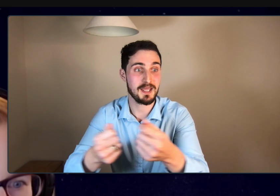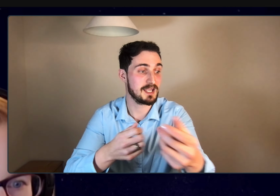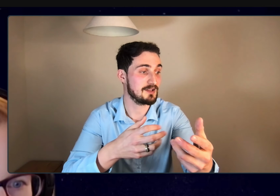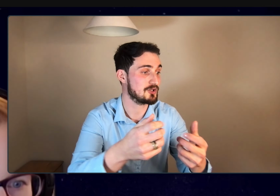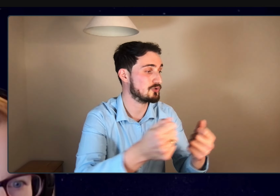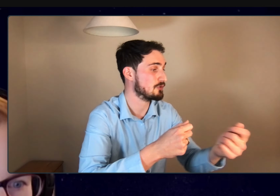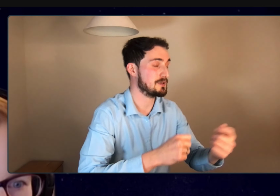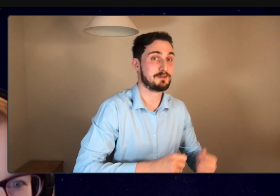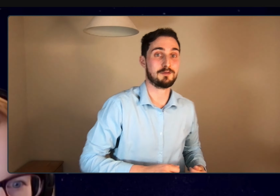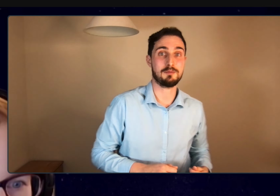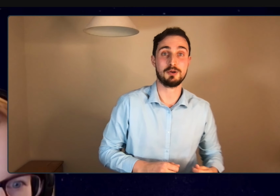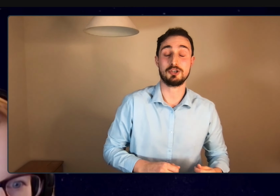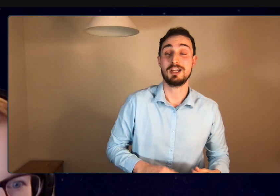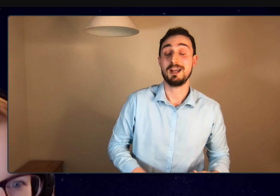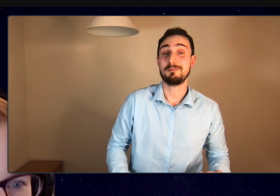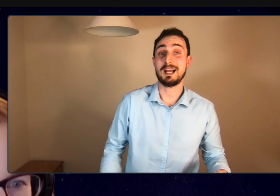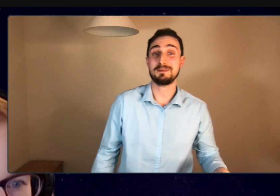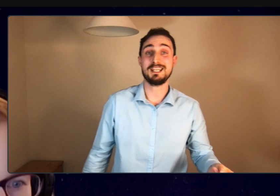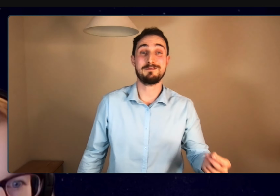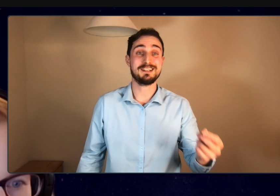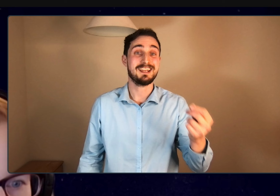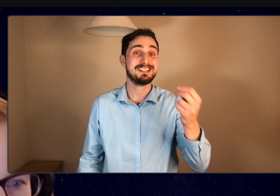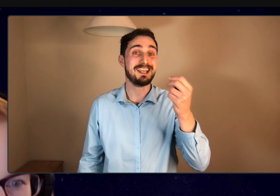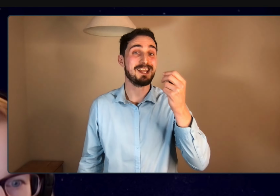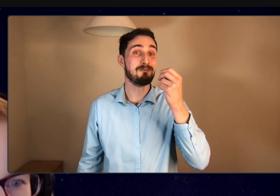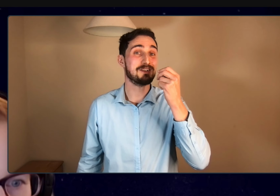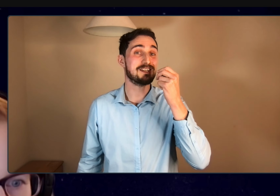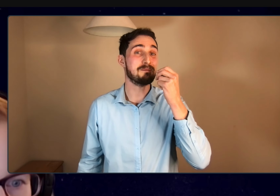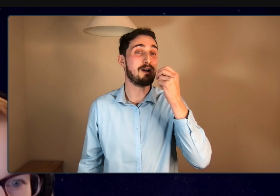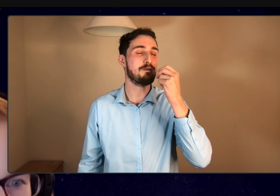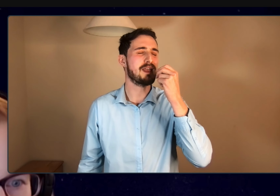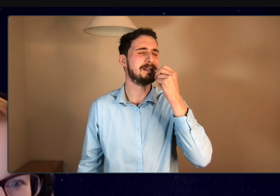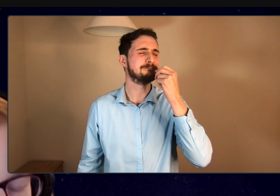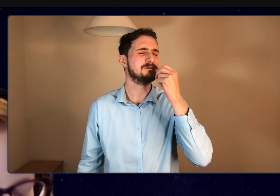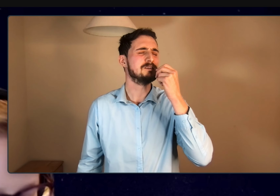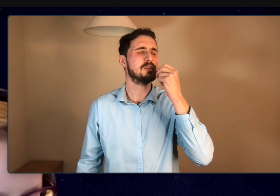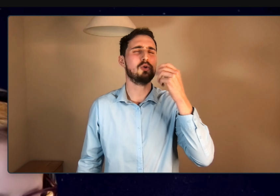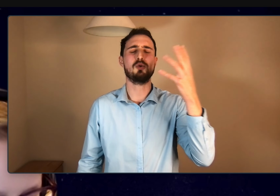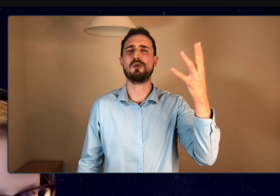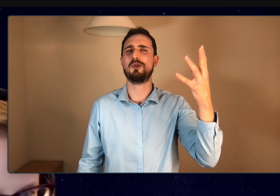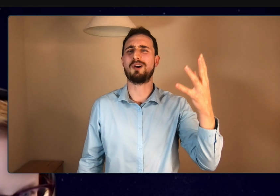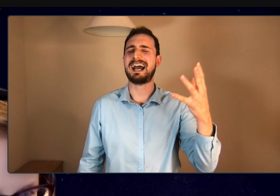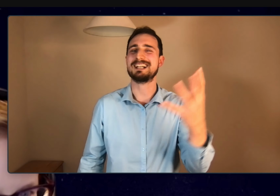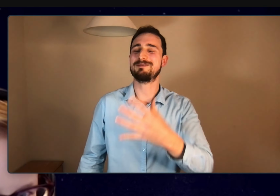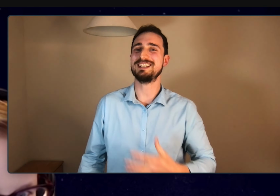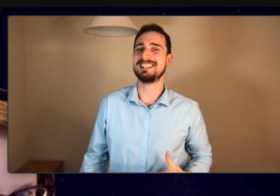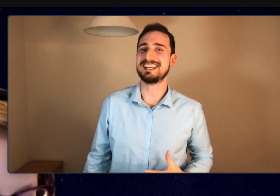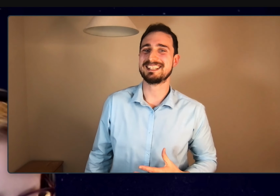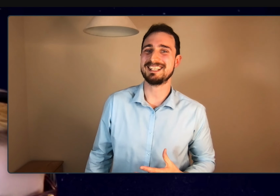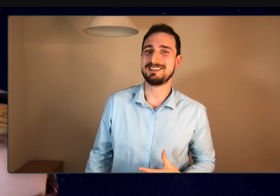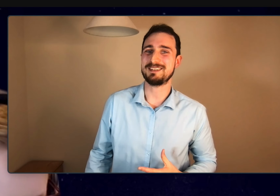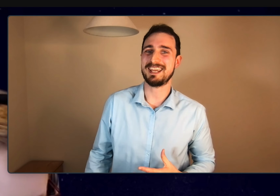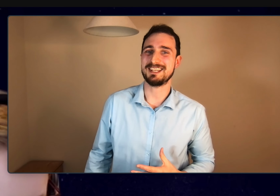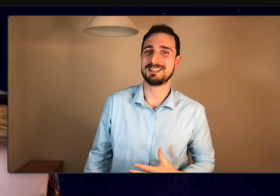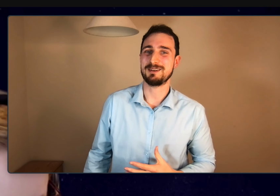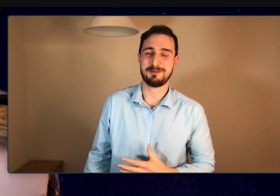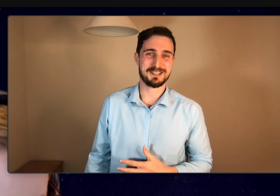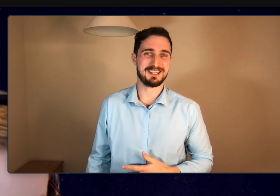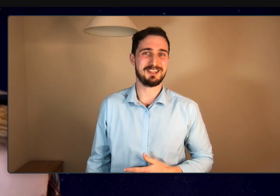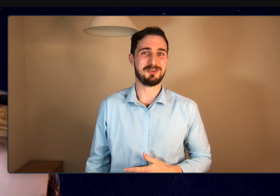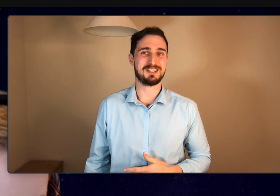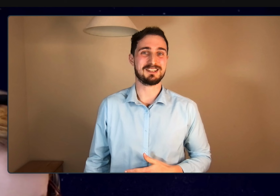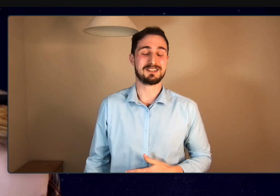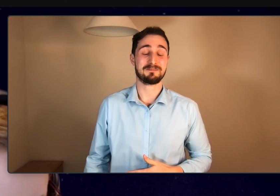be picking the strawberries from the bush. Perhaps even taking one to the mouth and oh, activating that sense of taste